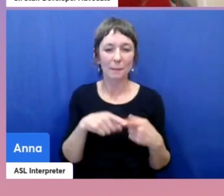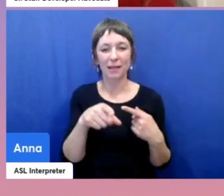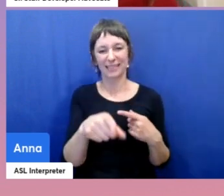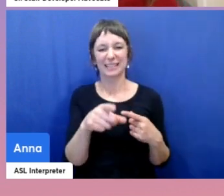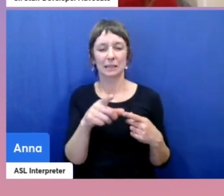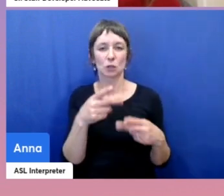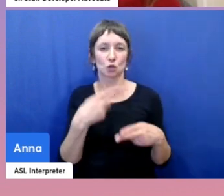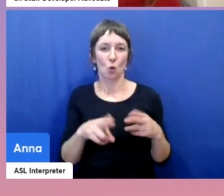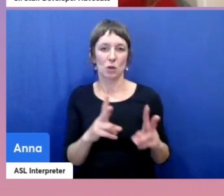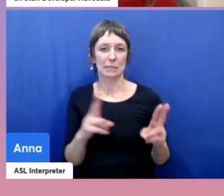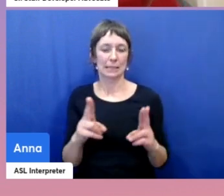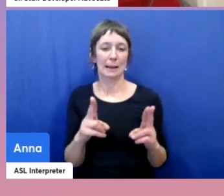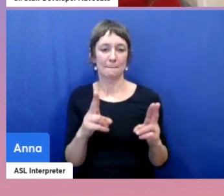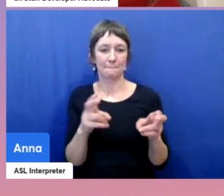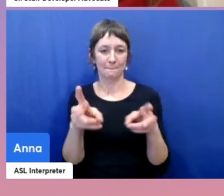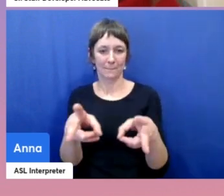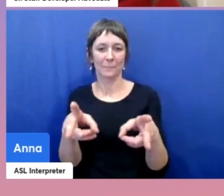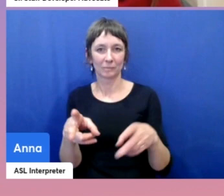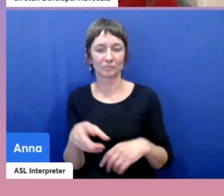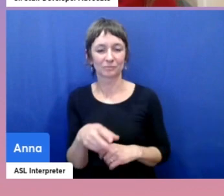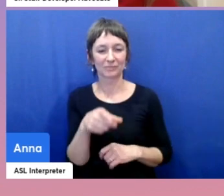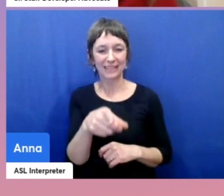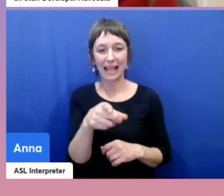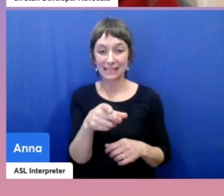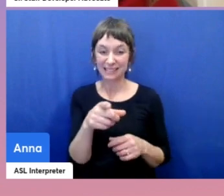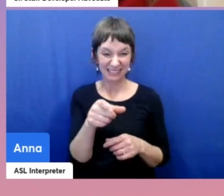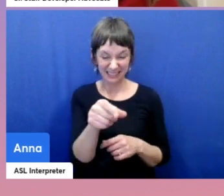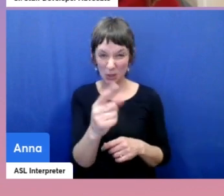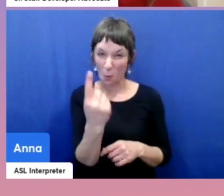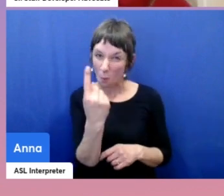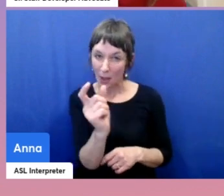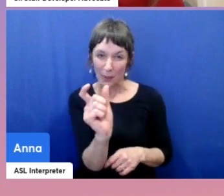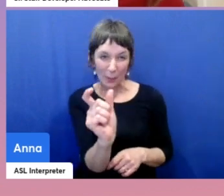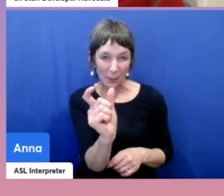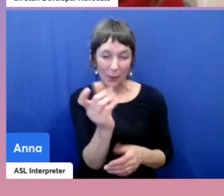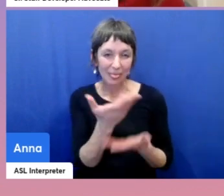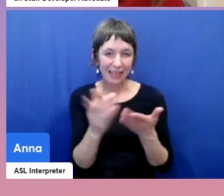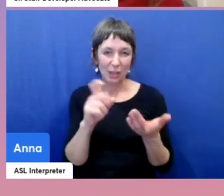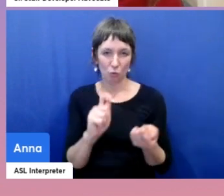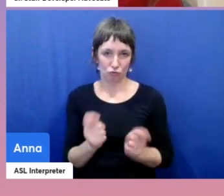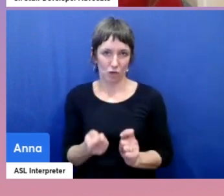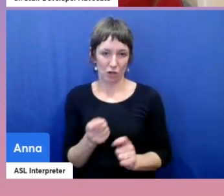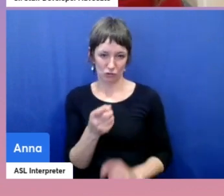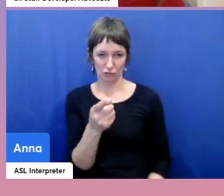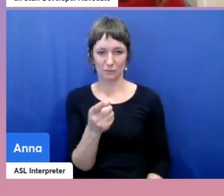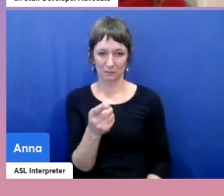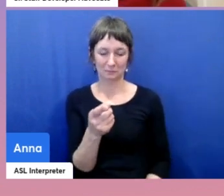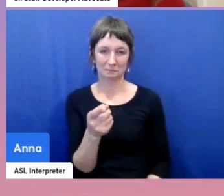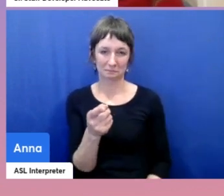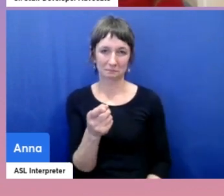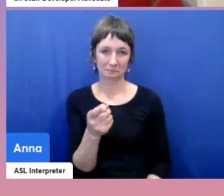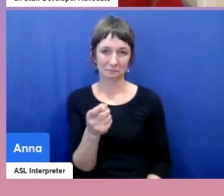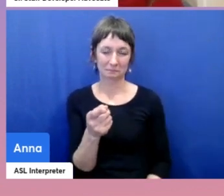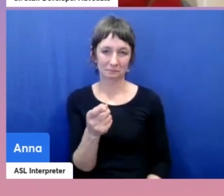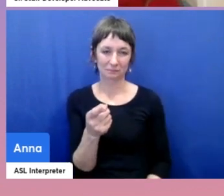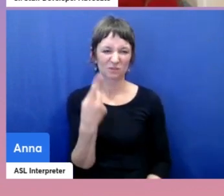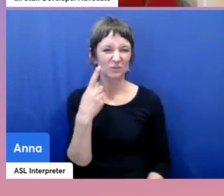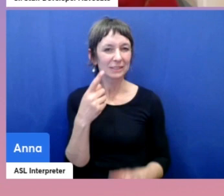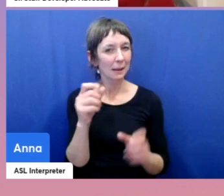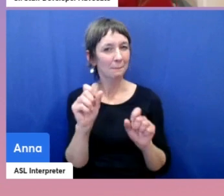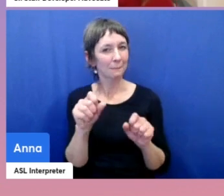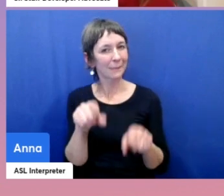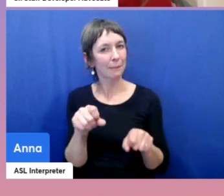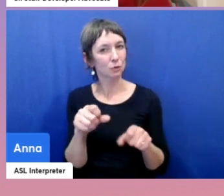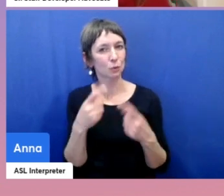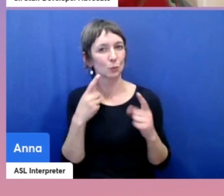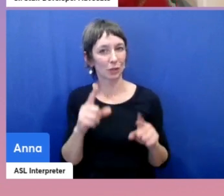and this is the teeny tiny little config that Luiz figured out that needed to be changed in order for this thing to work. So